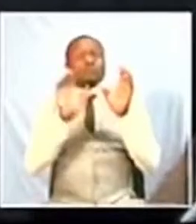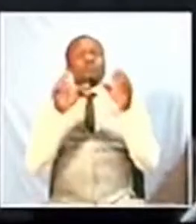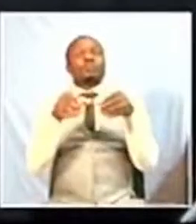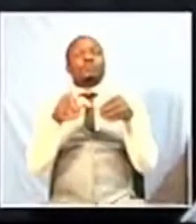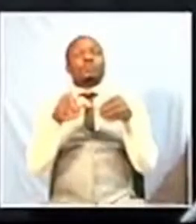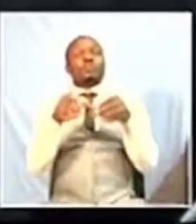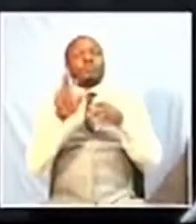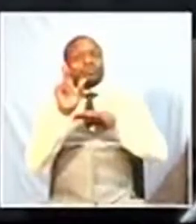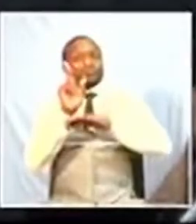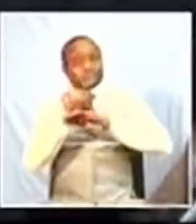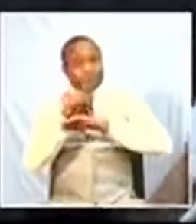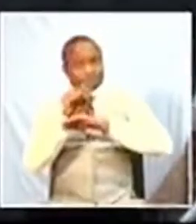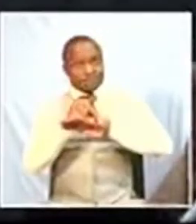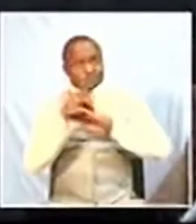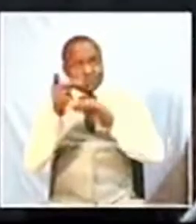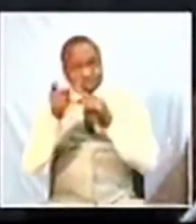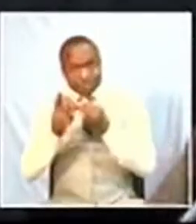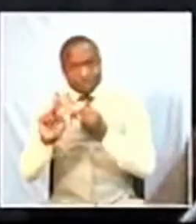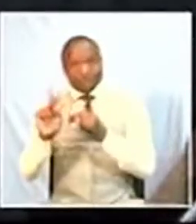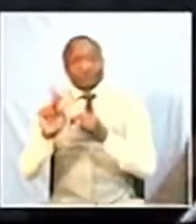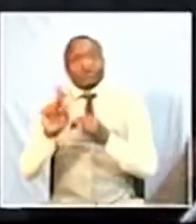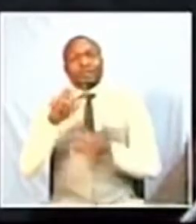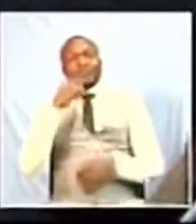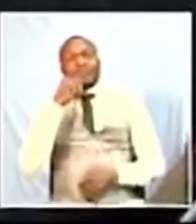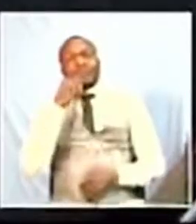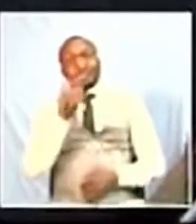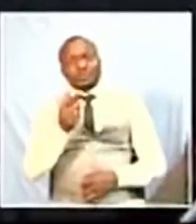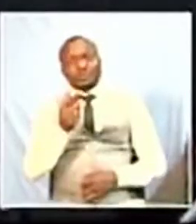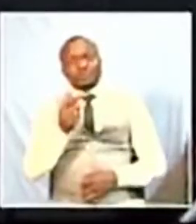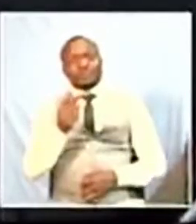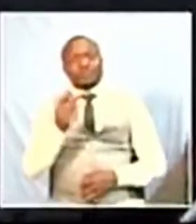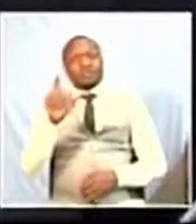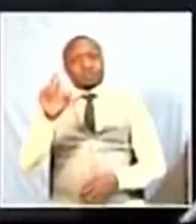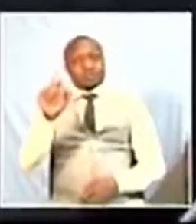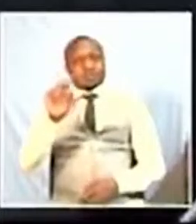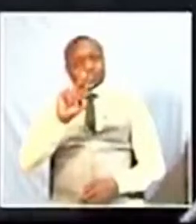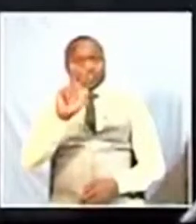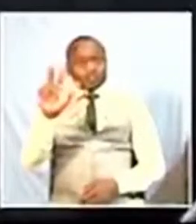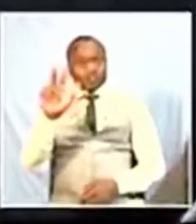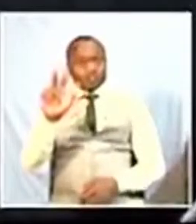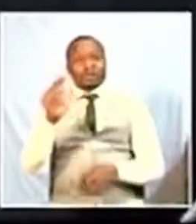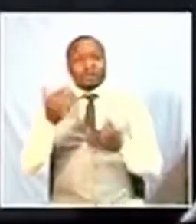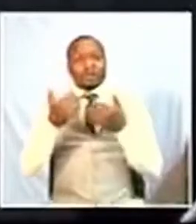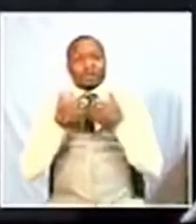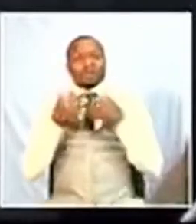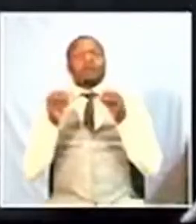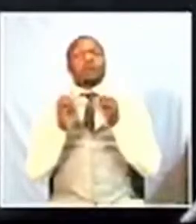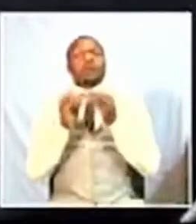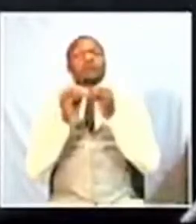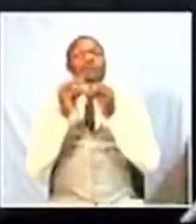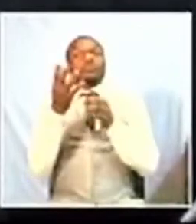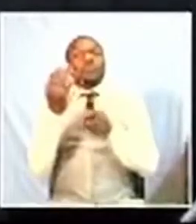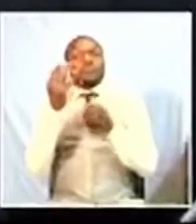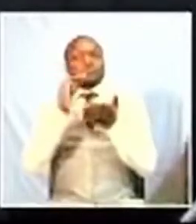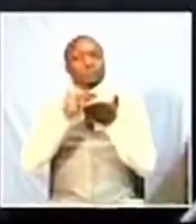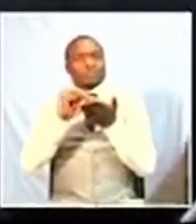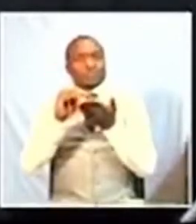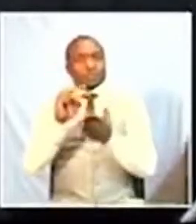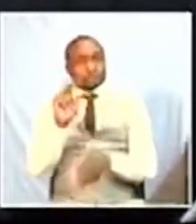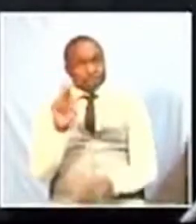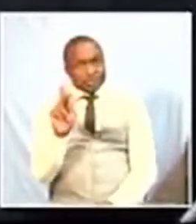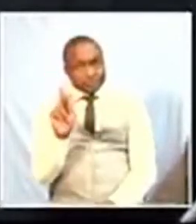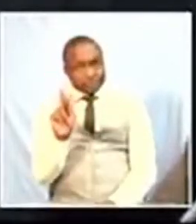community projects component, to say under 2023 we had a total of 14 million kwacha